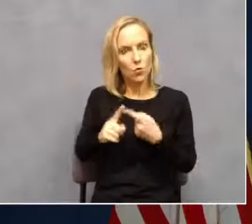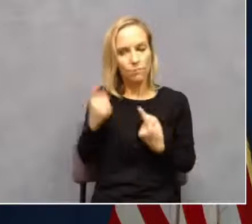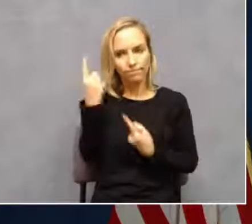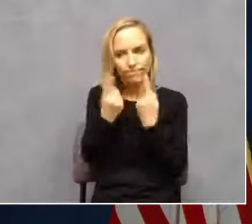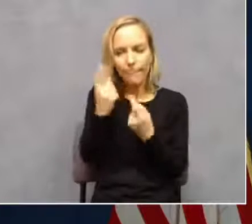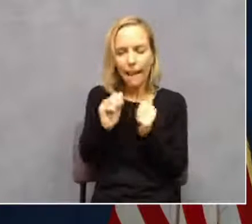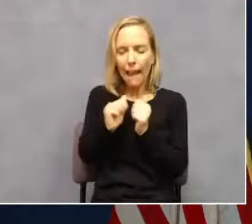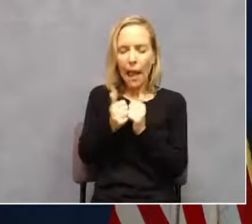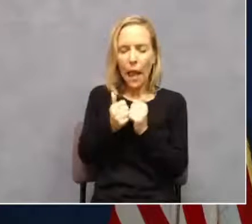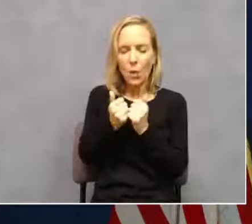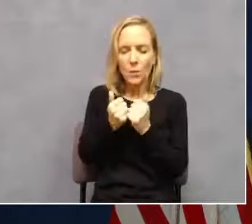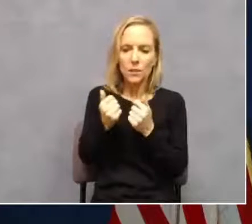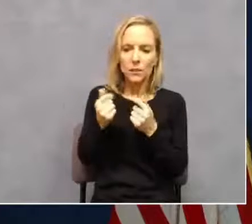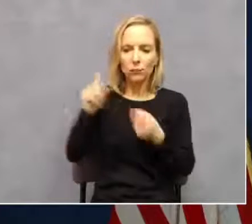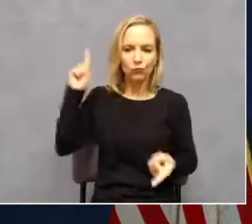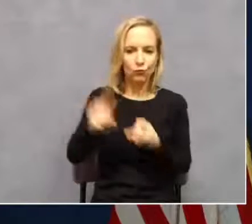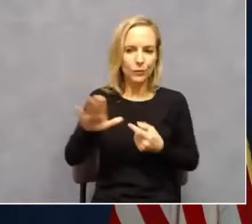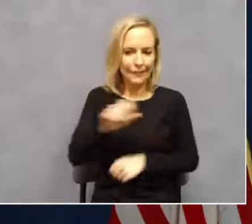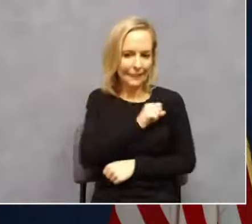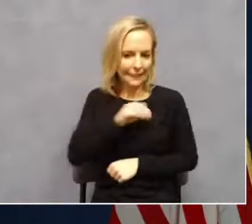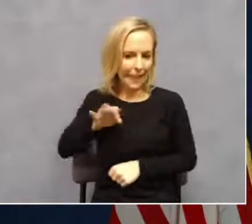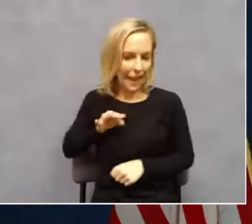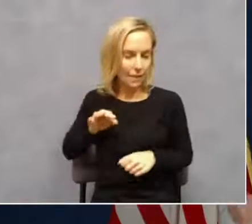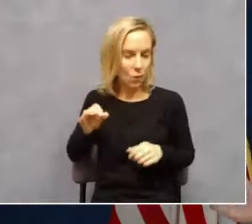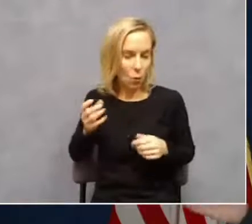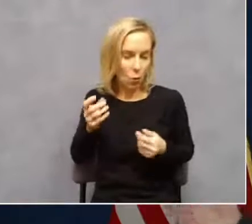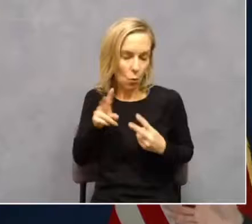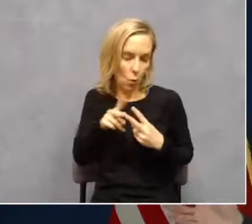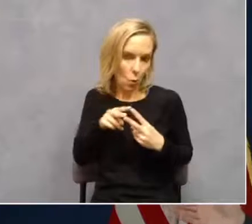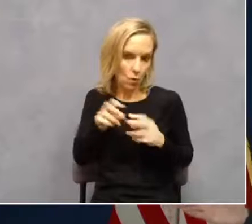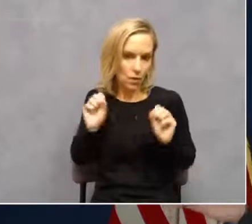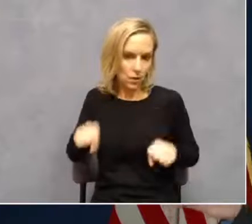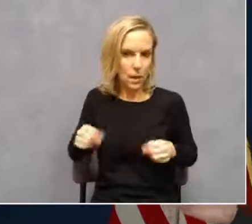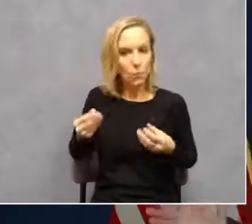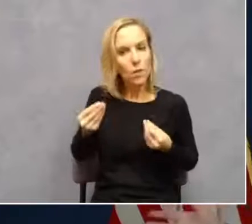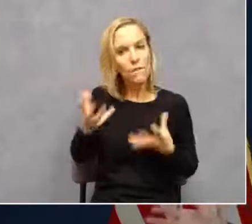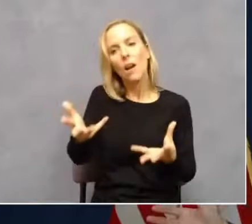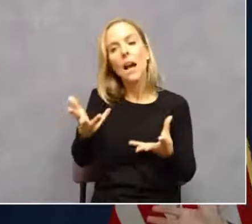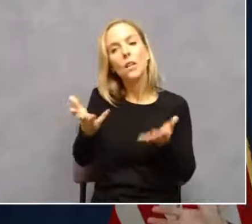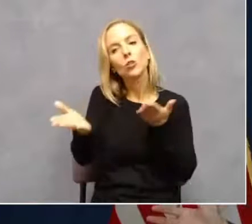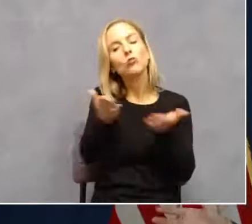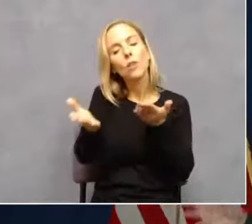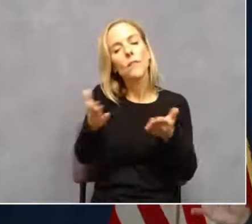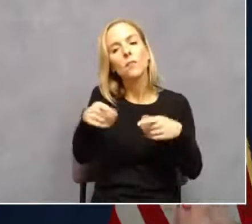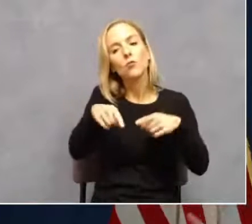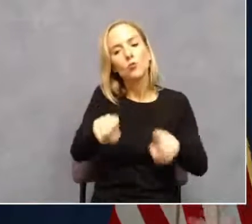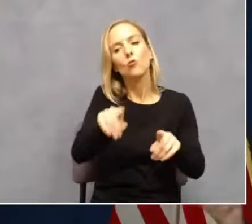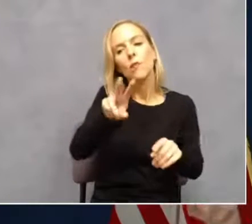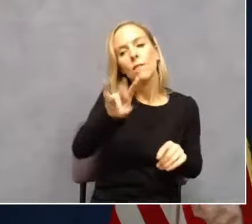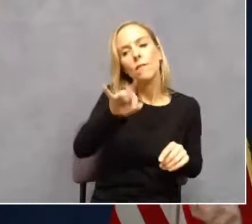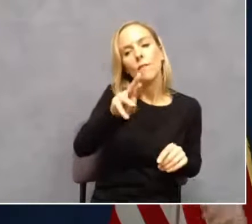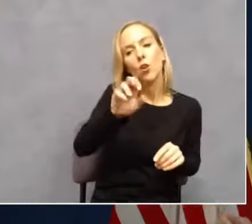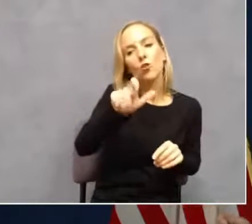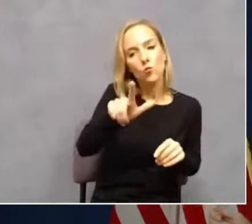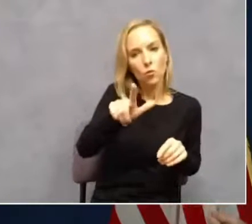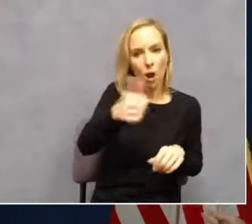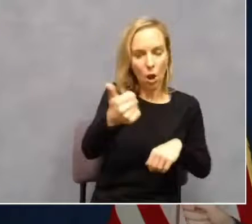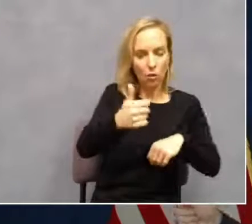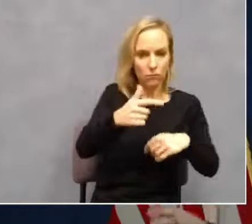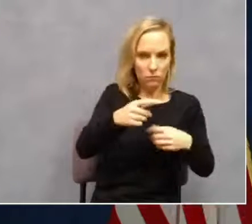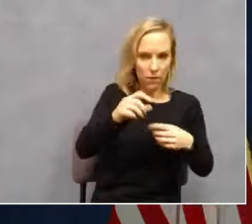staff, or if they've been able to provide their services virtually during other times and we still have the executive orders in place to allow them to